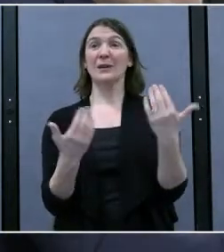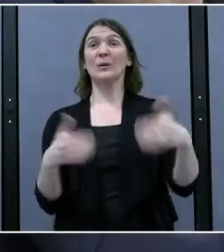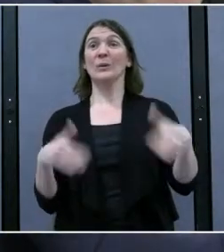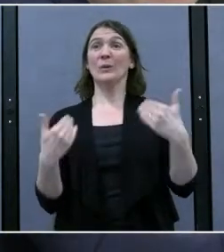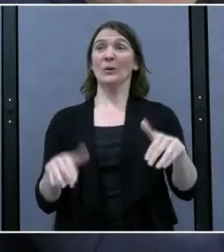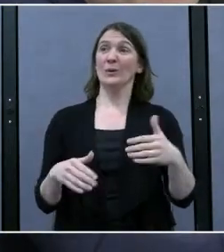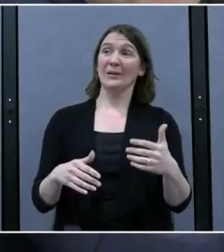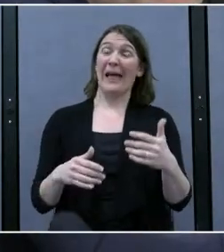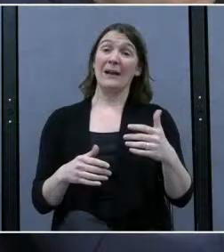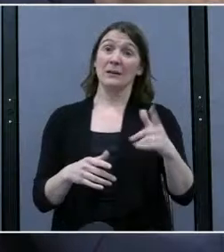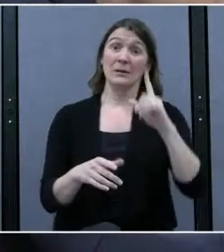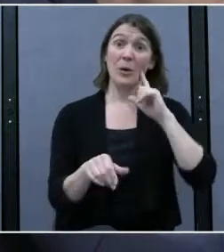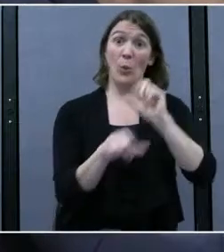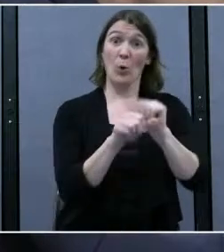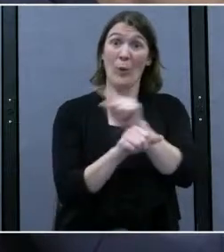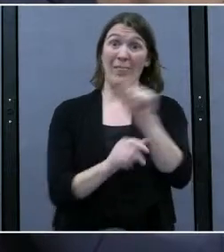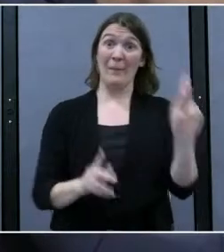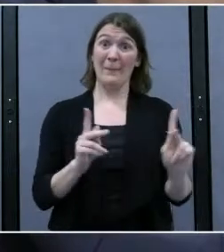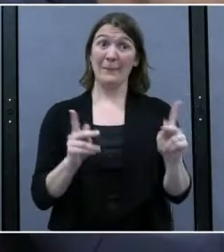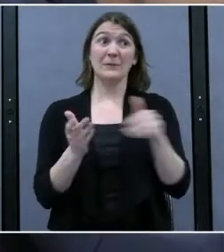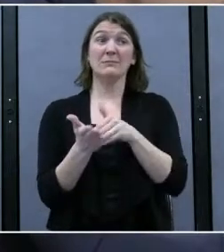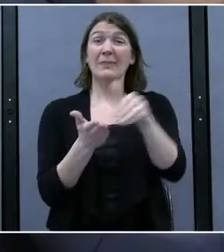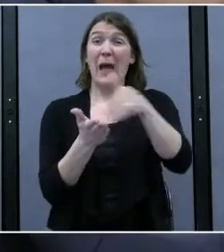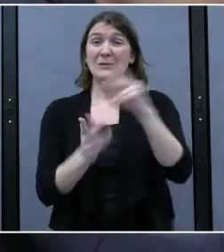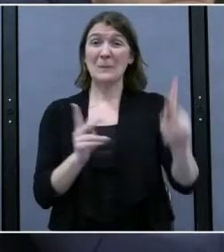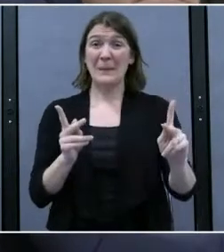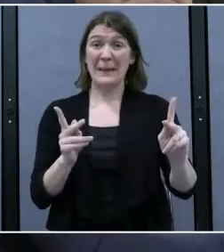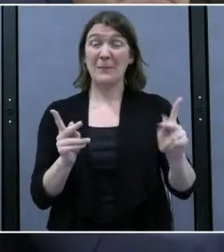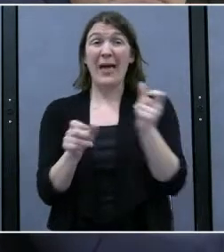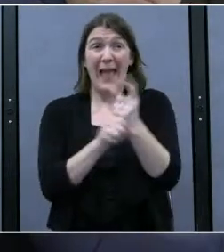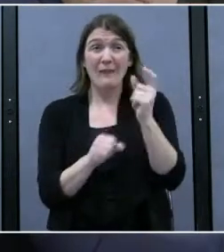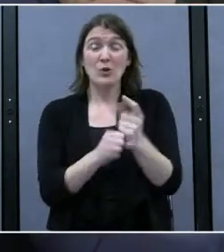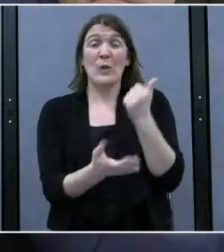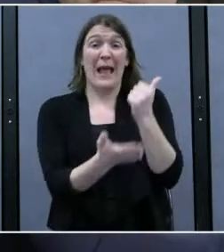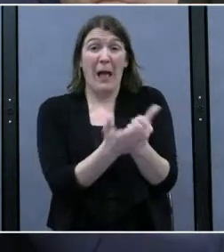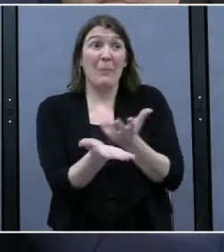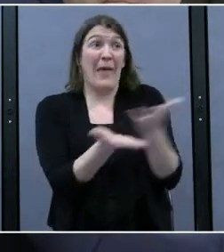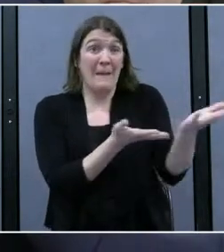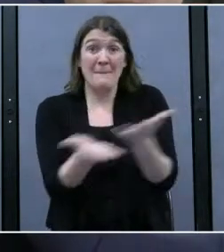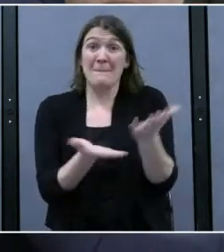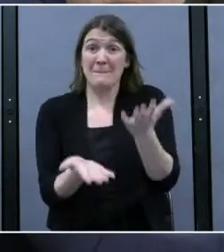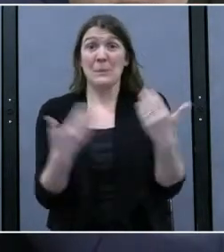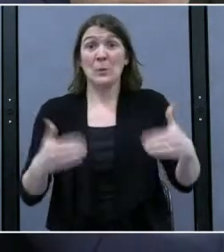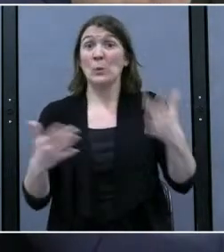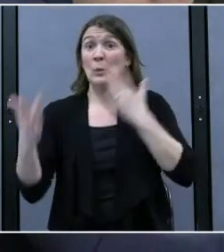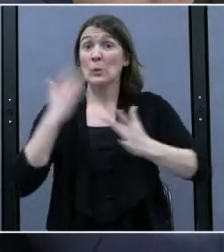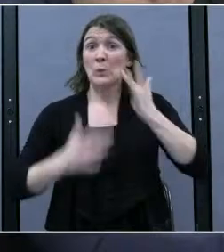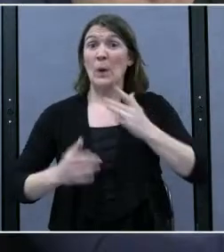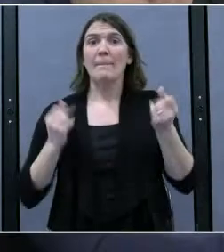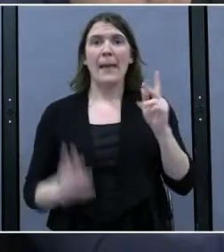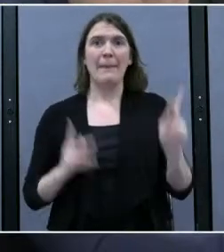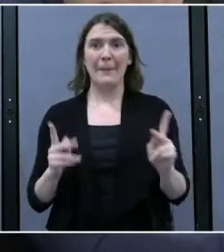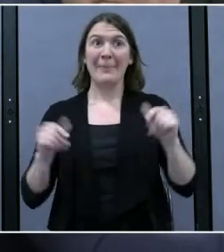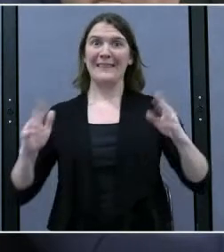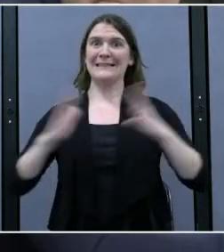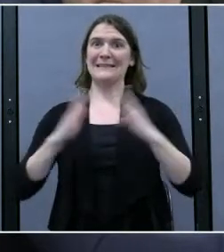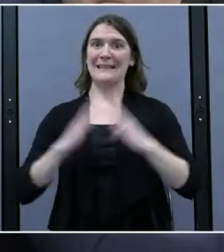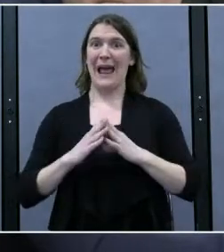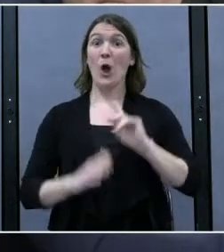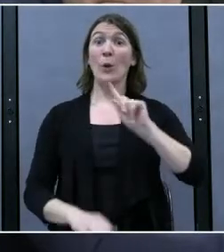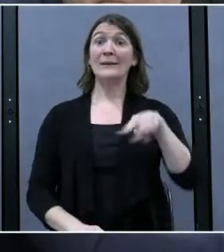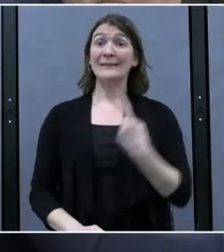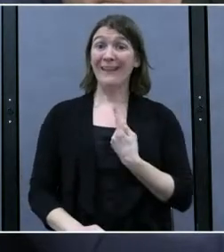in our town, and we serve, you know, thousands of people every year. And there are many, many, many, many people in this town who are